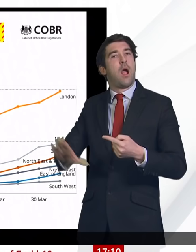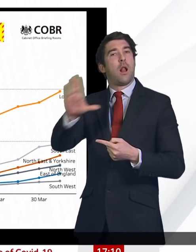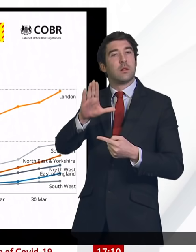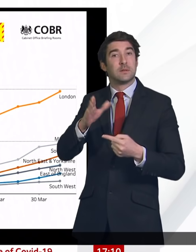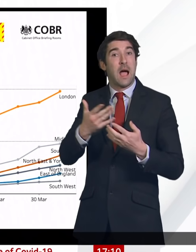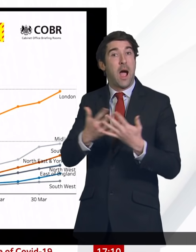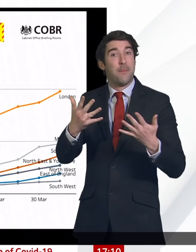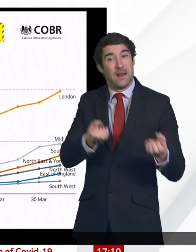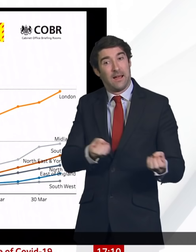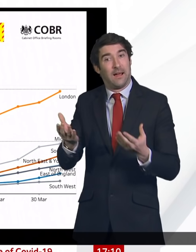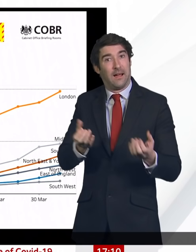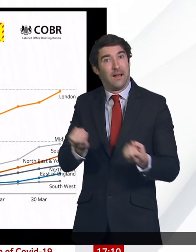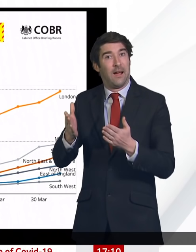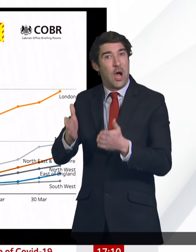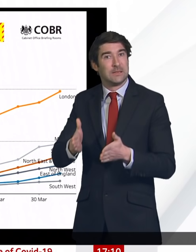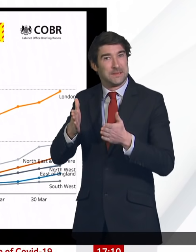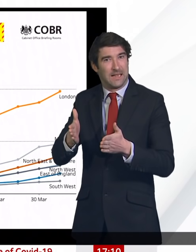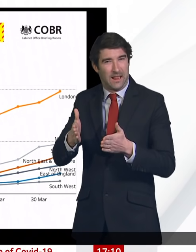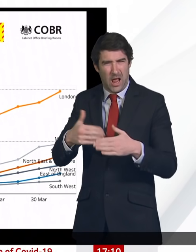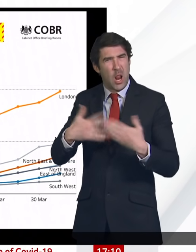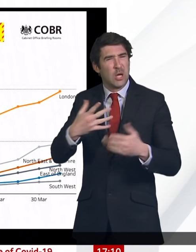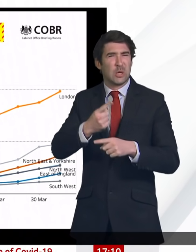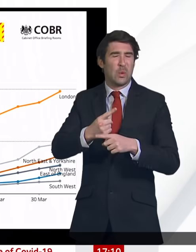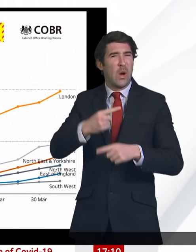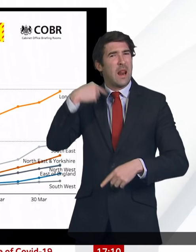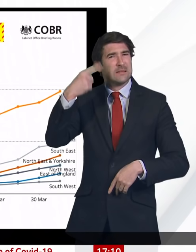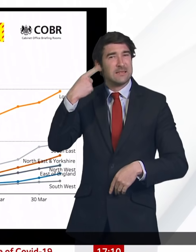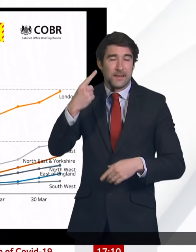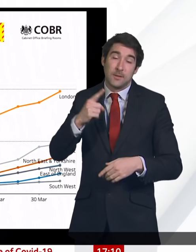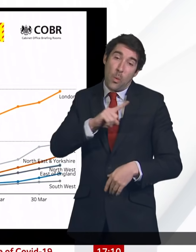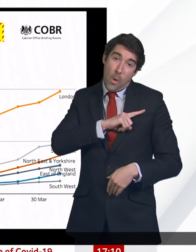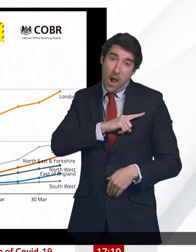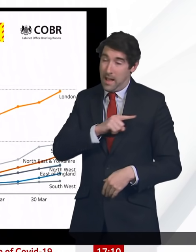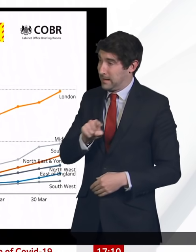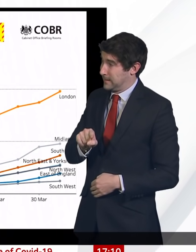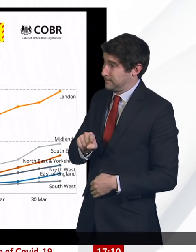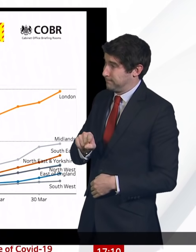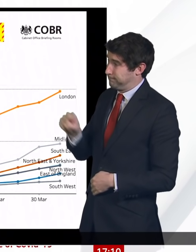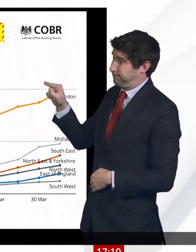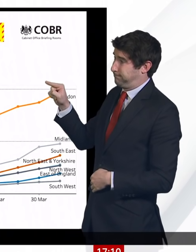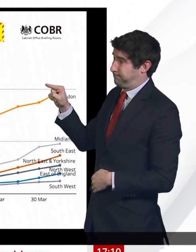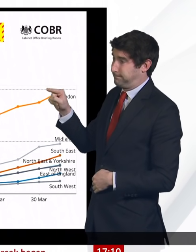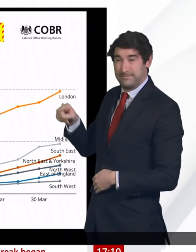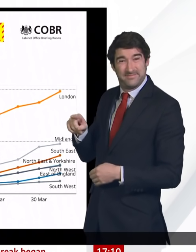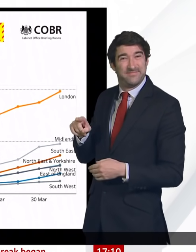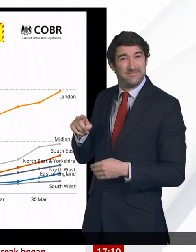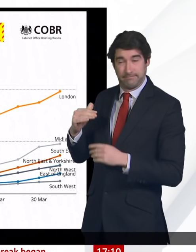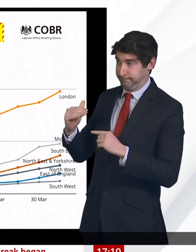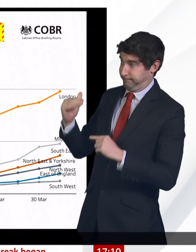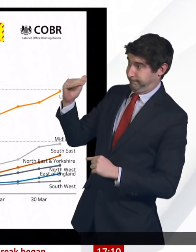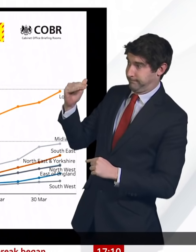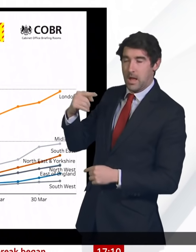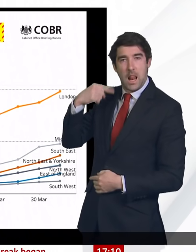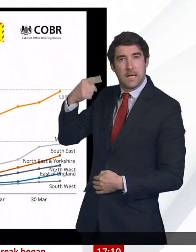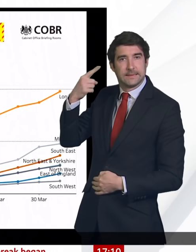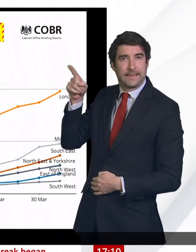has been about London, and you can see why on this slide. And that's where coronavirus is most advanced. But the